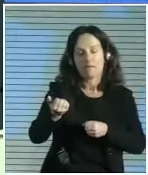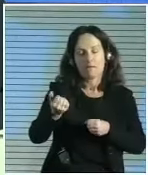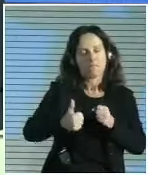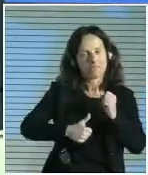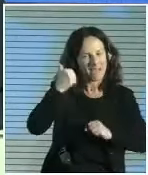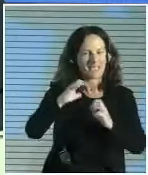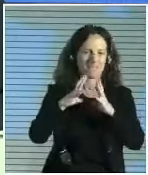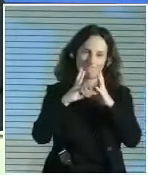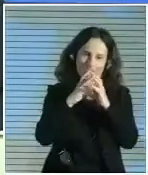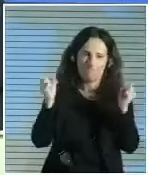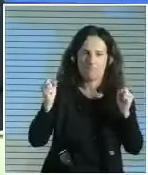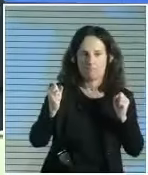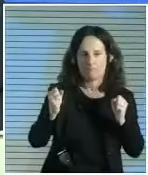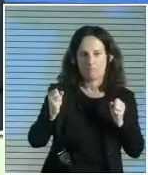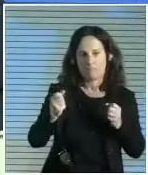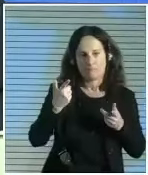About